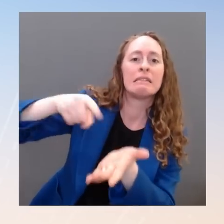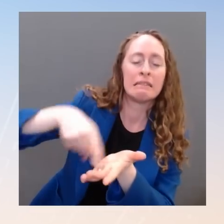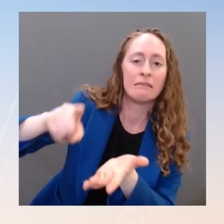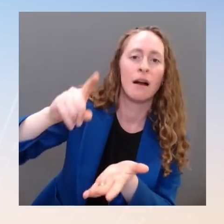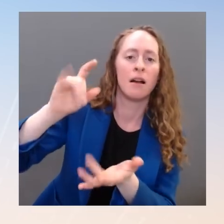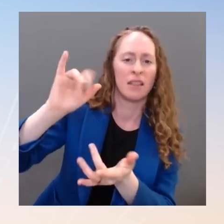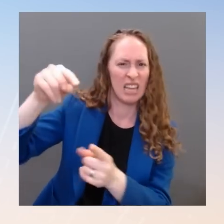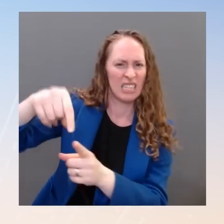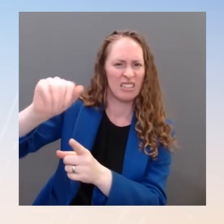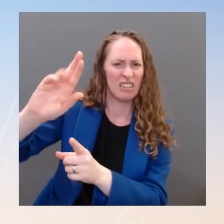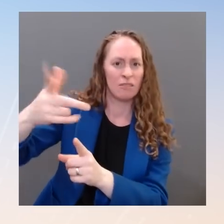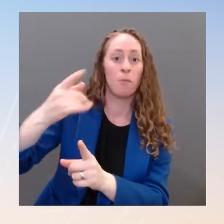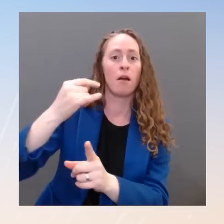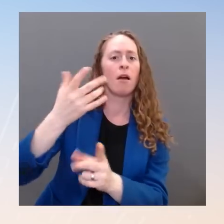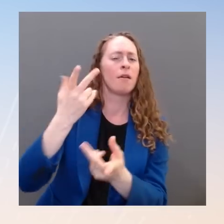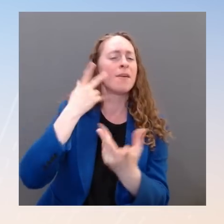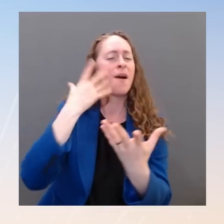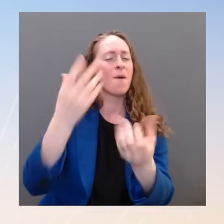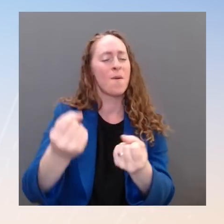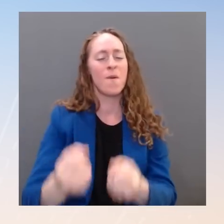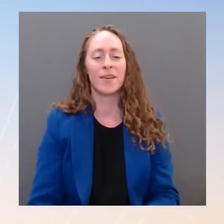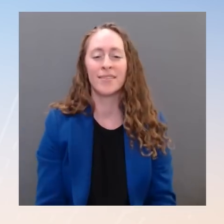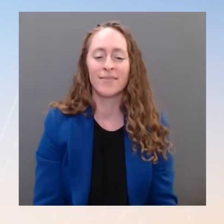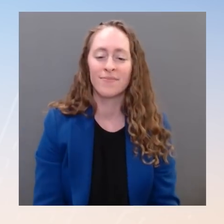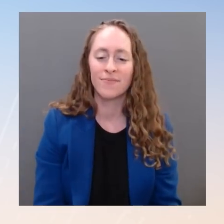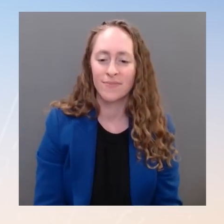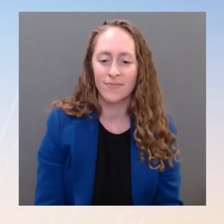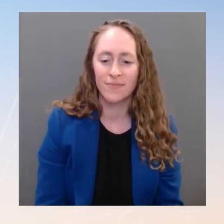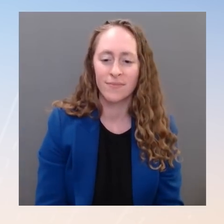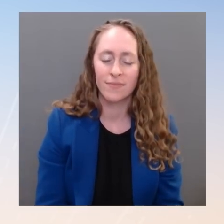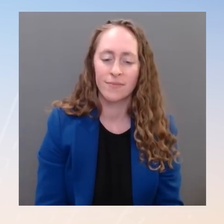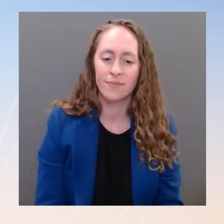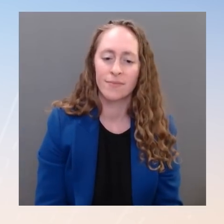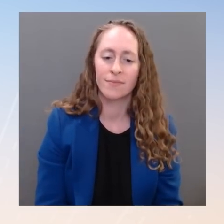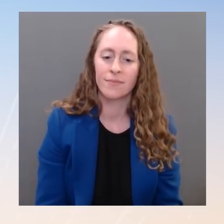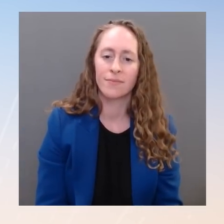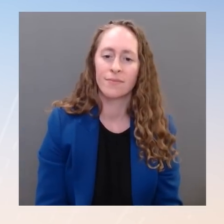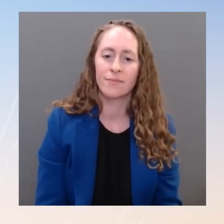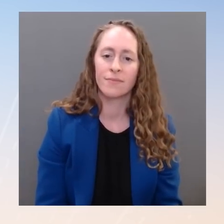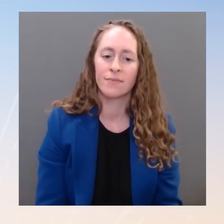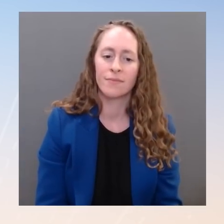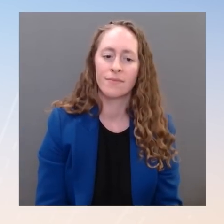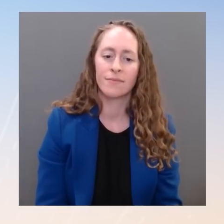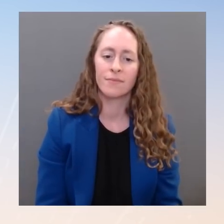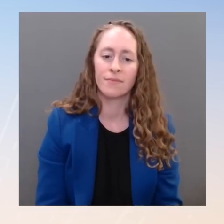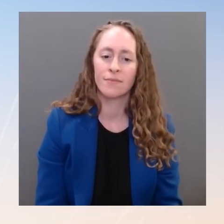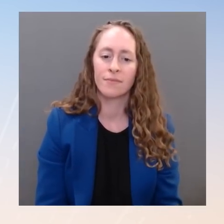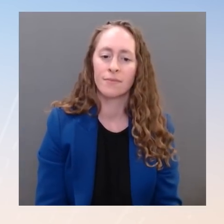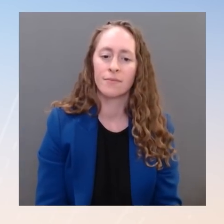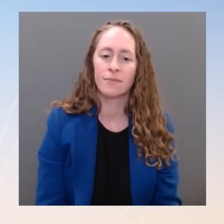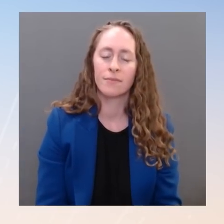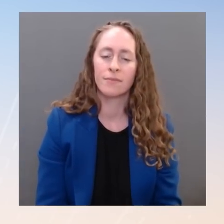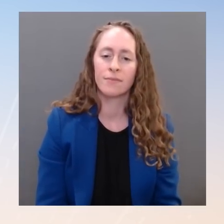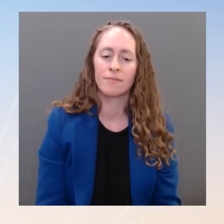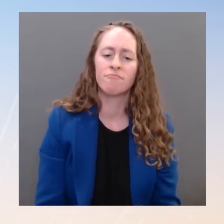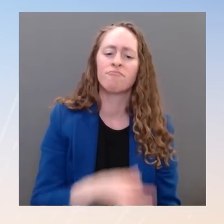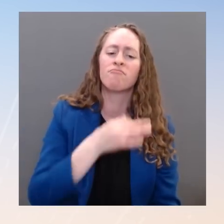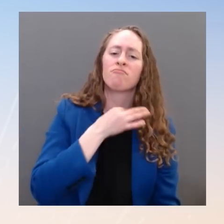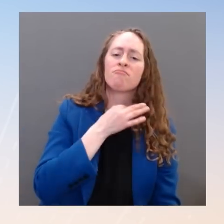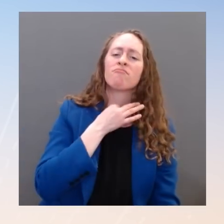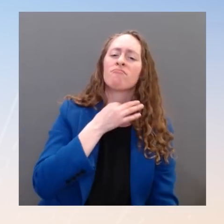go ahead. Thank you, Jen. On student loan debt, yeah. The Committee for a Responsible Budget has spoken out against